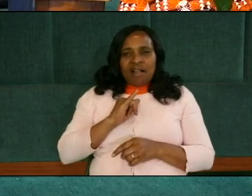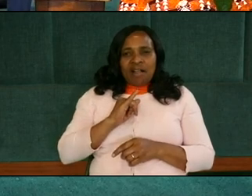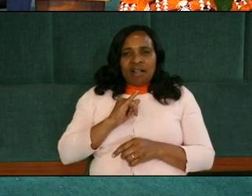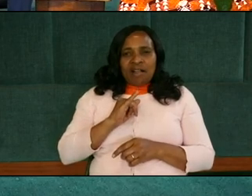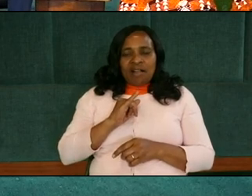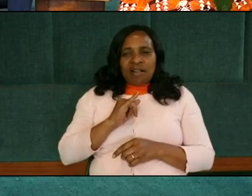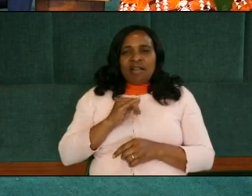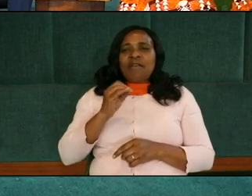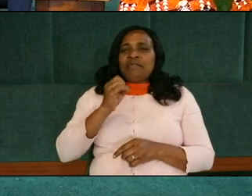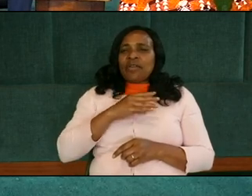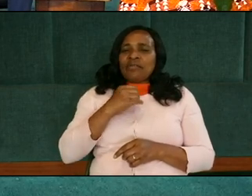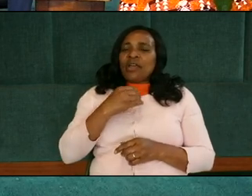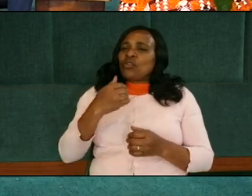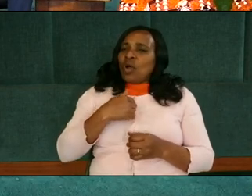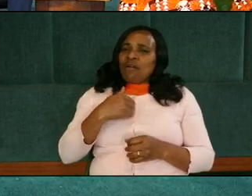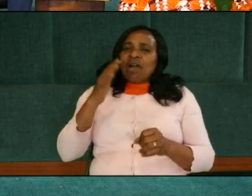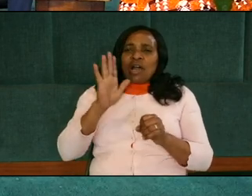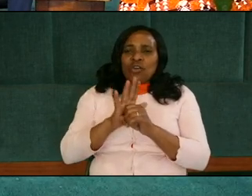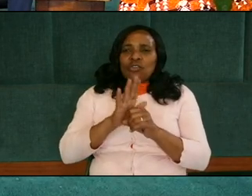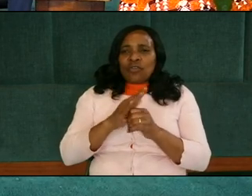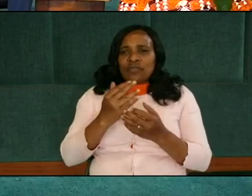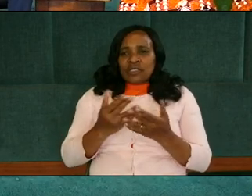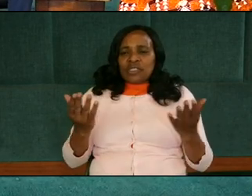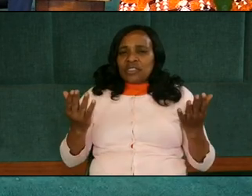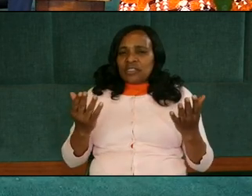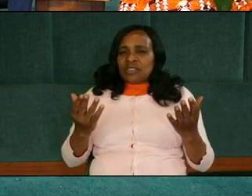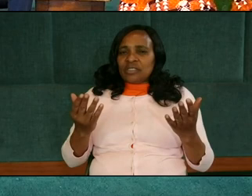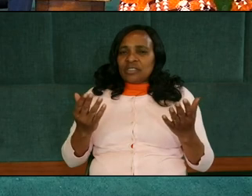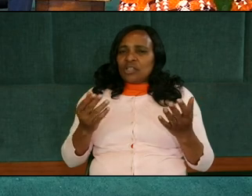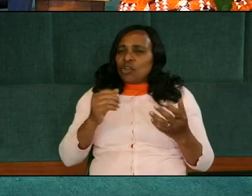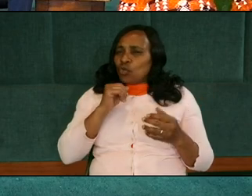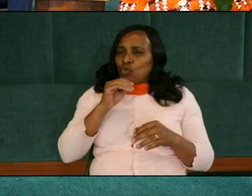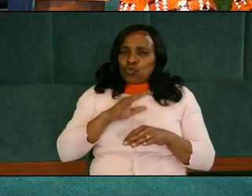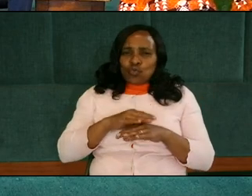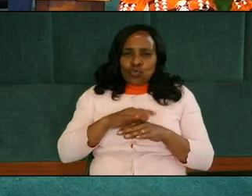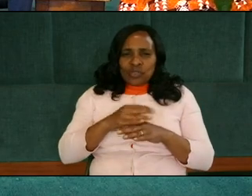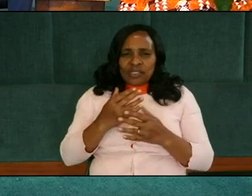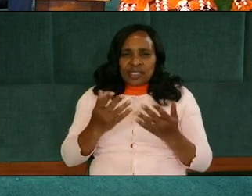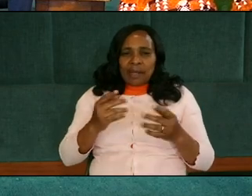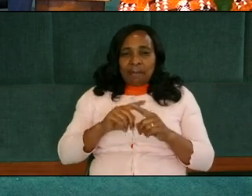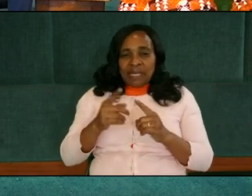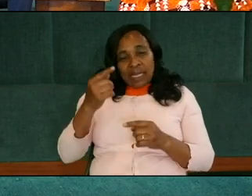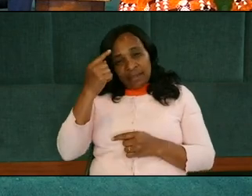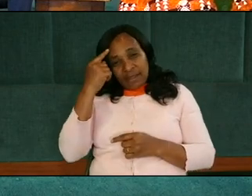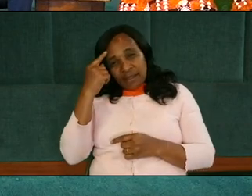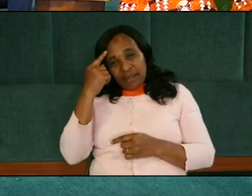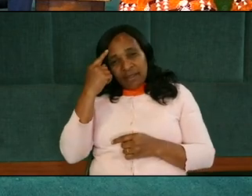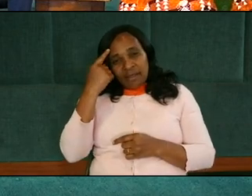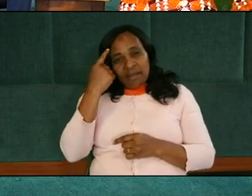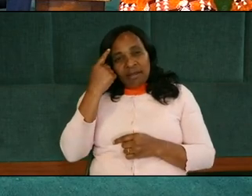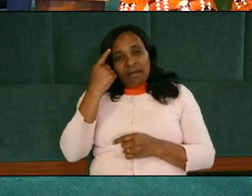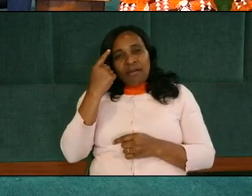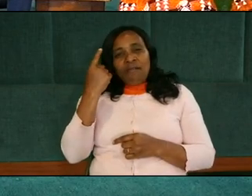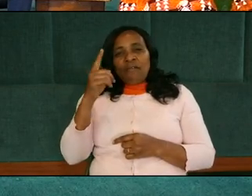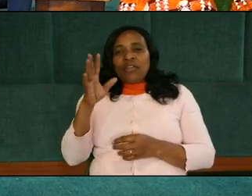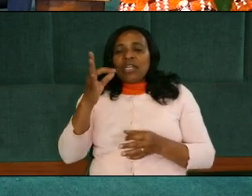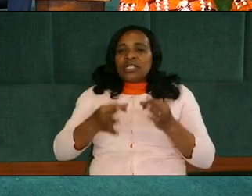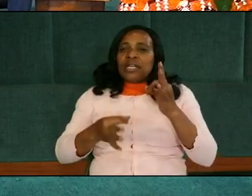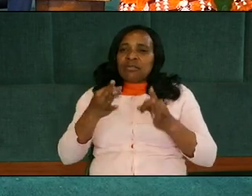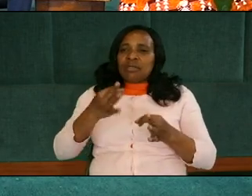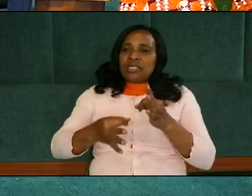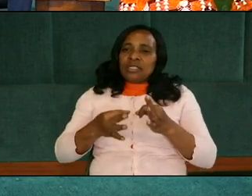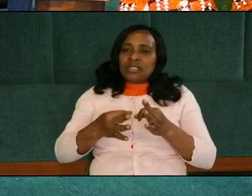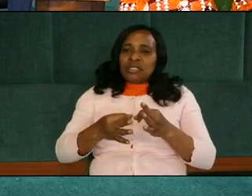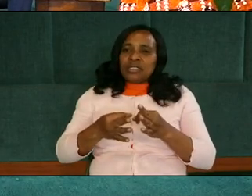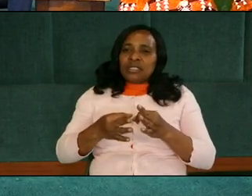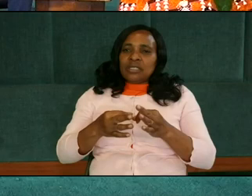I appear to have a lot of faith. It's not always the case. But I think from their judgment,